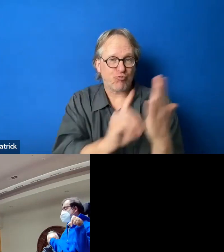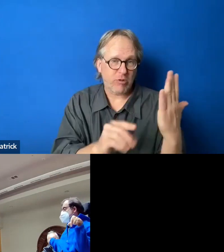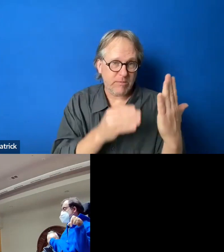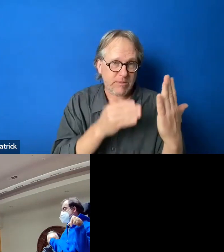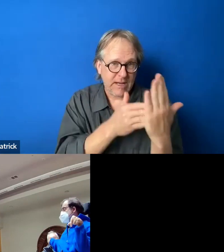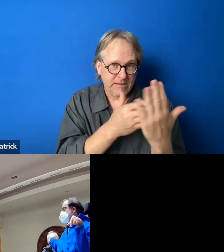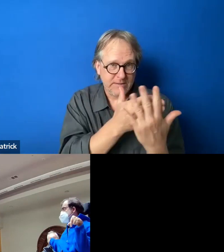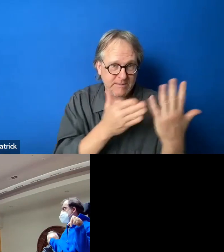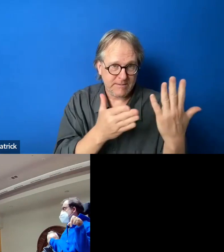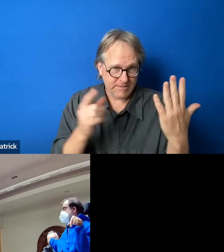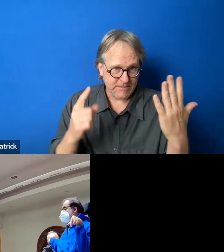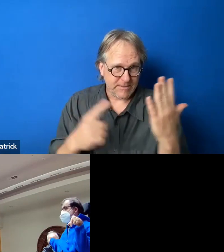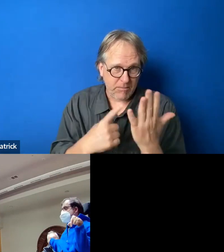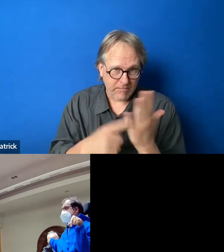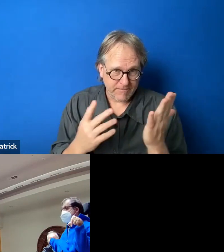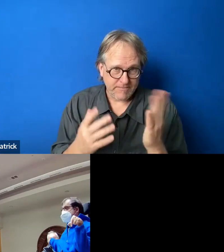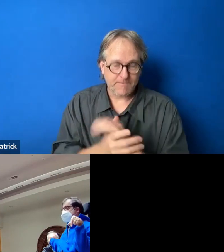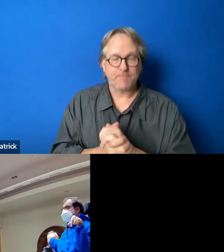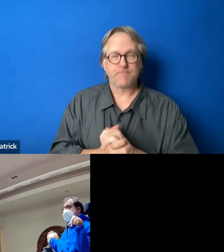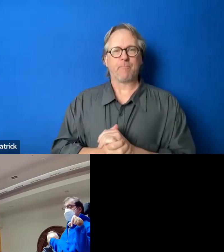when